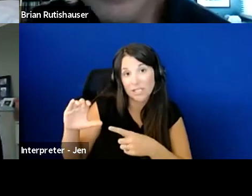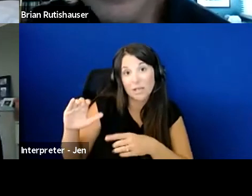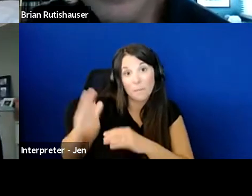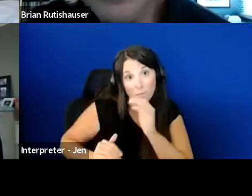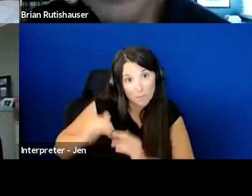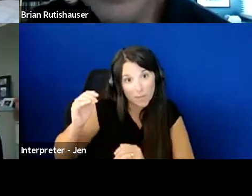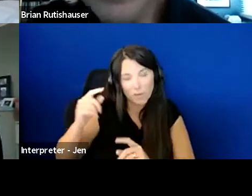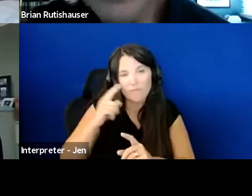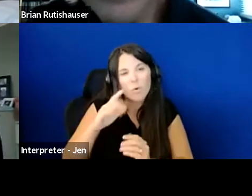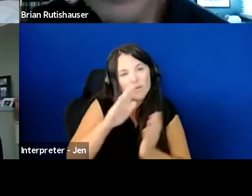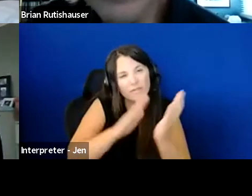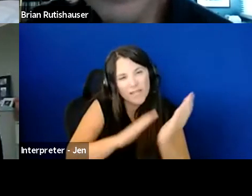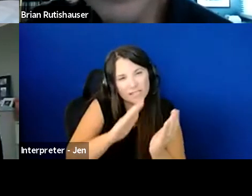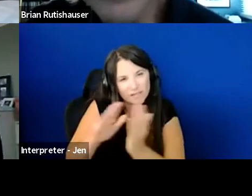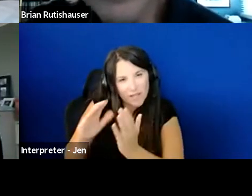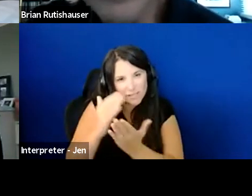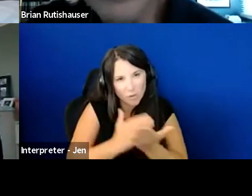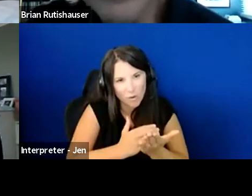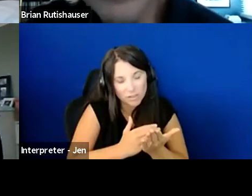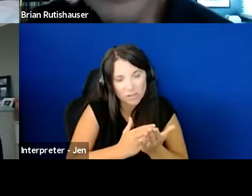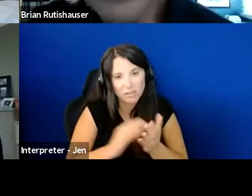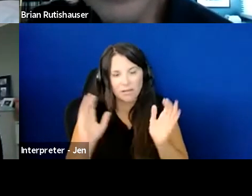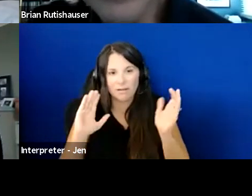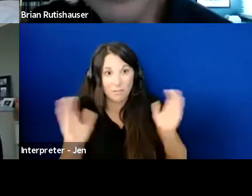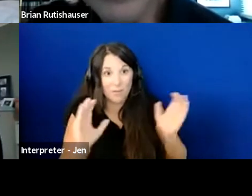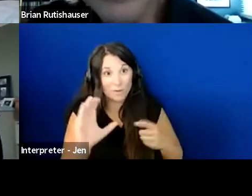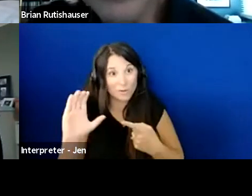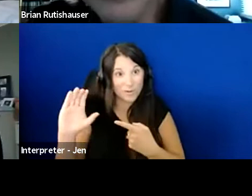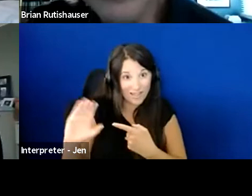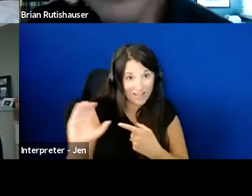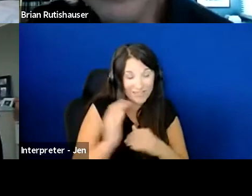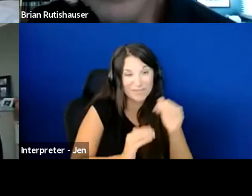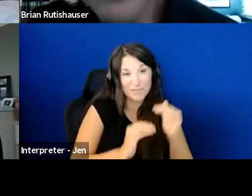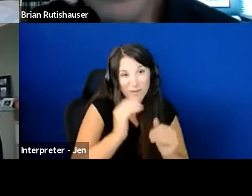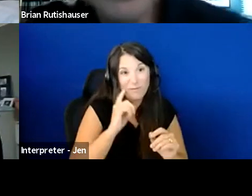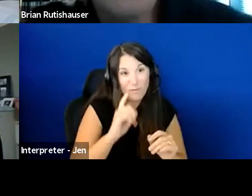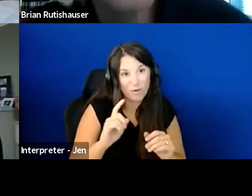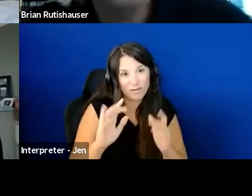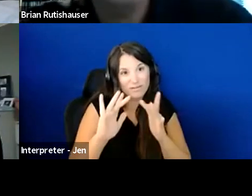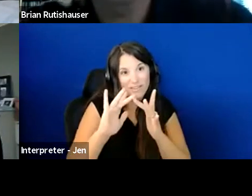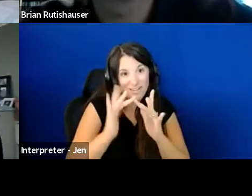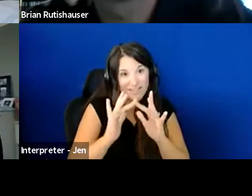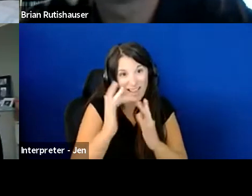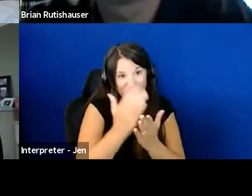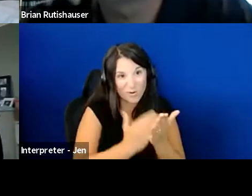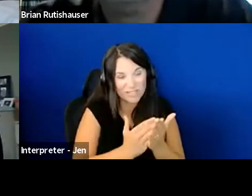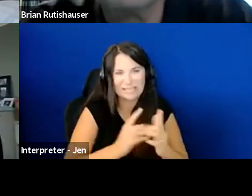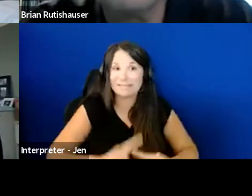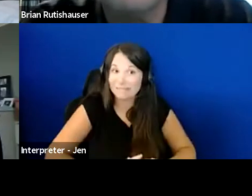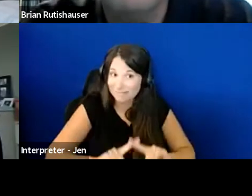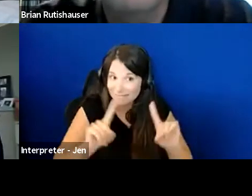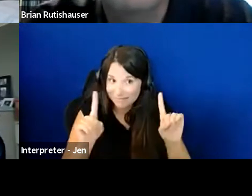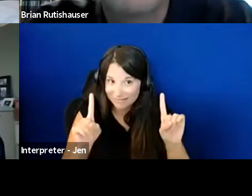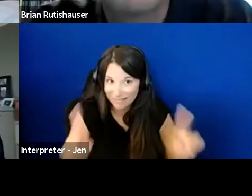teaching face-to-face and Canvas that's built for a course that you're going to be teaching online. And